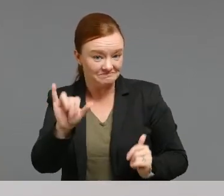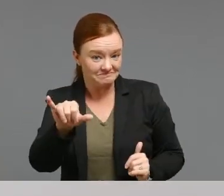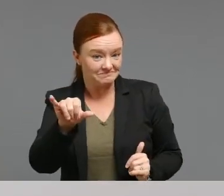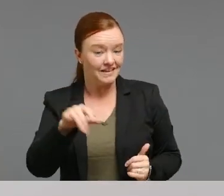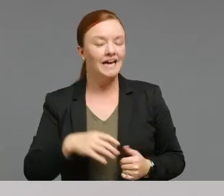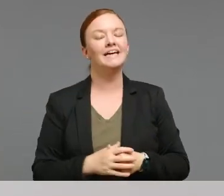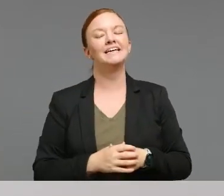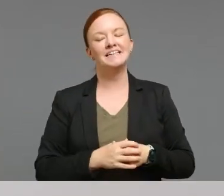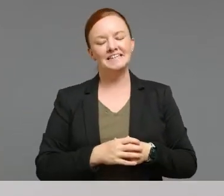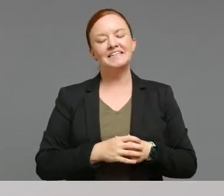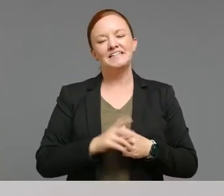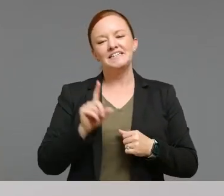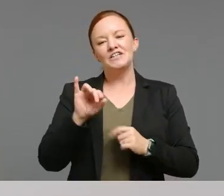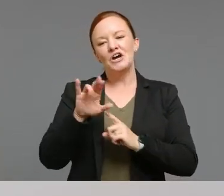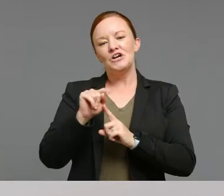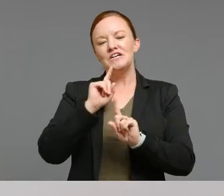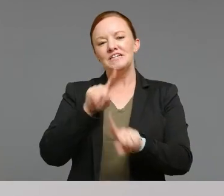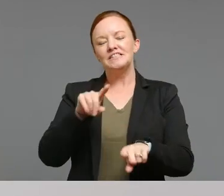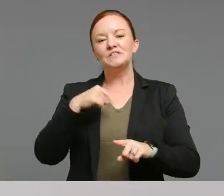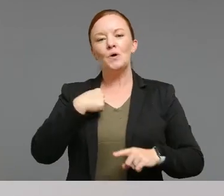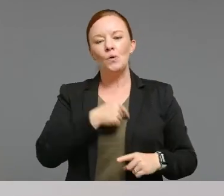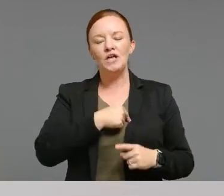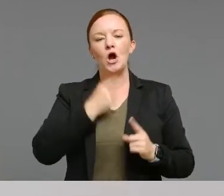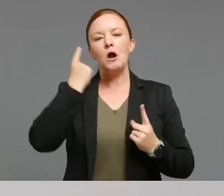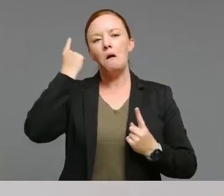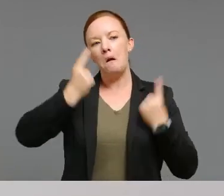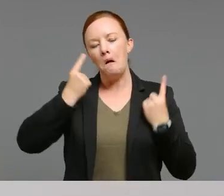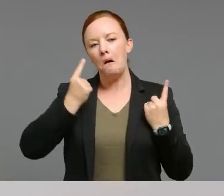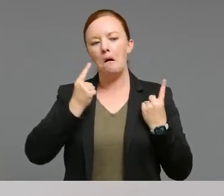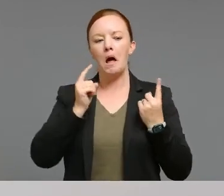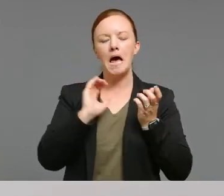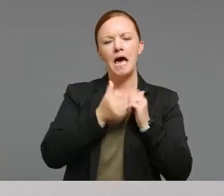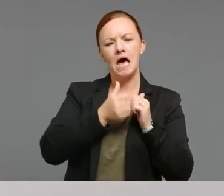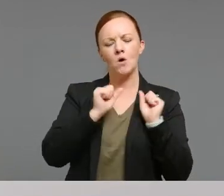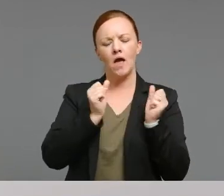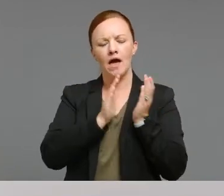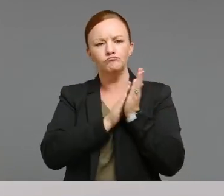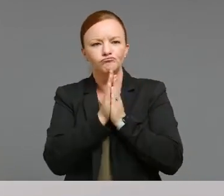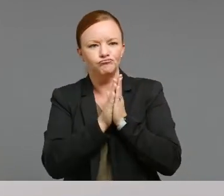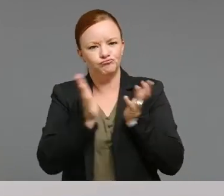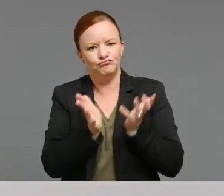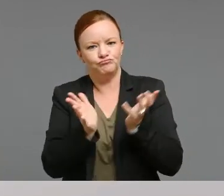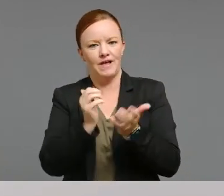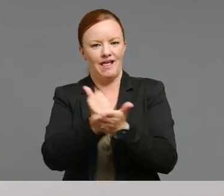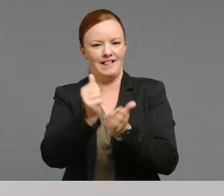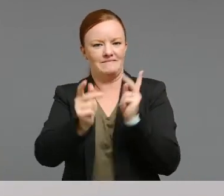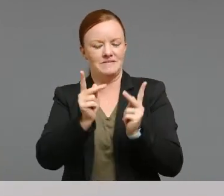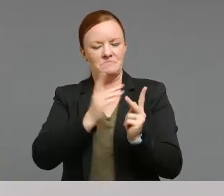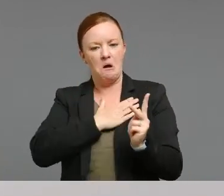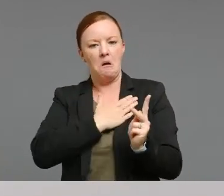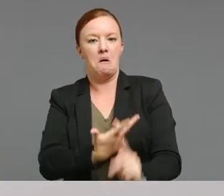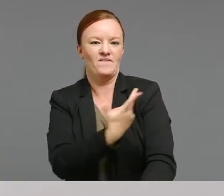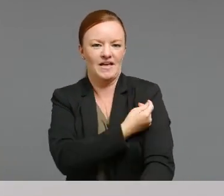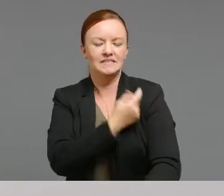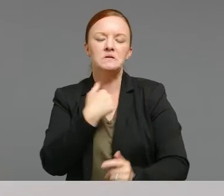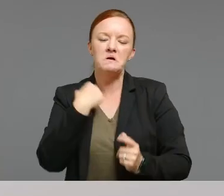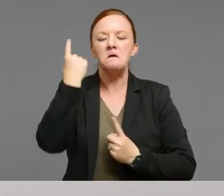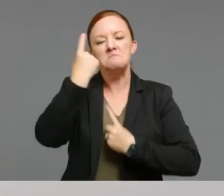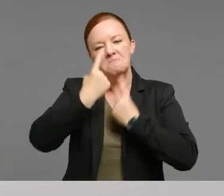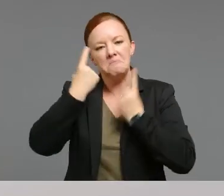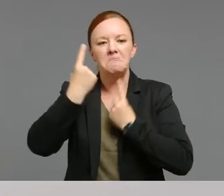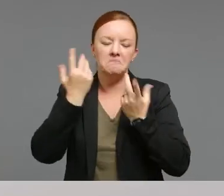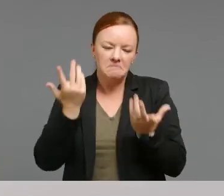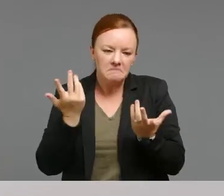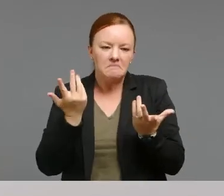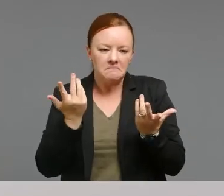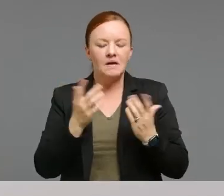looking at potential use of incentives to try and drive people to get vaccinated. So you may see more